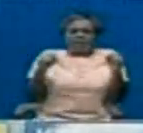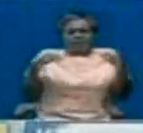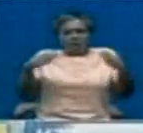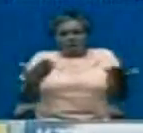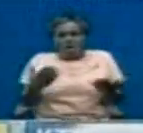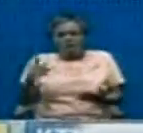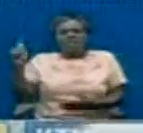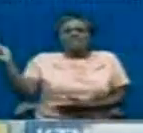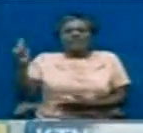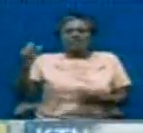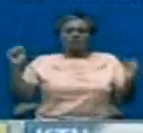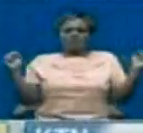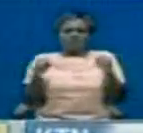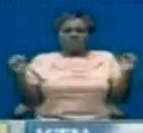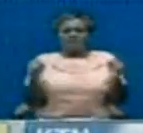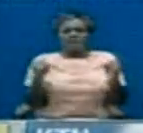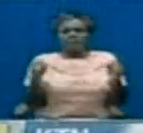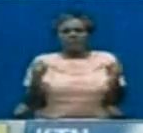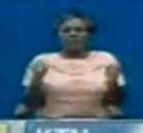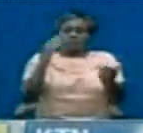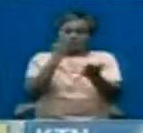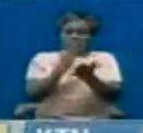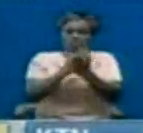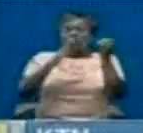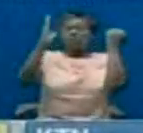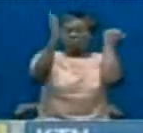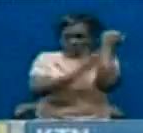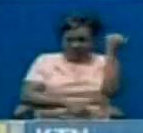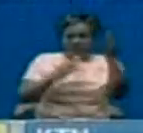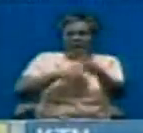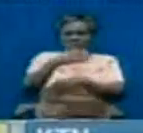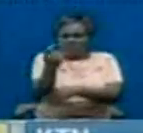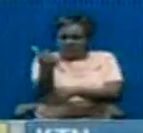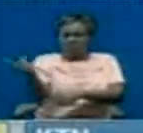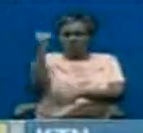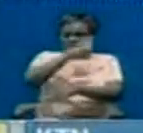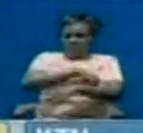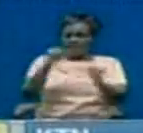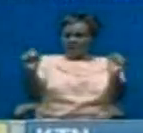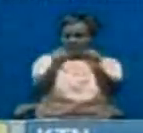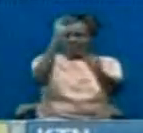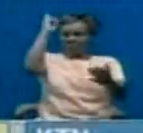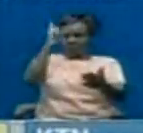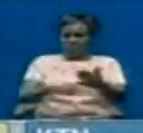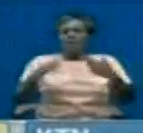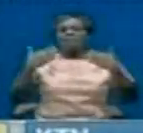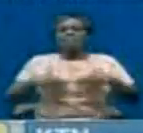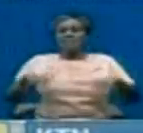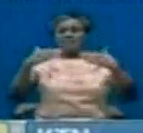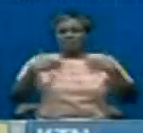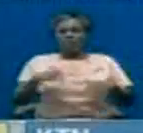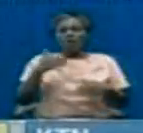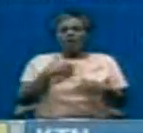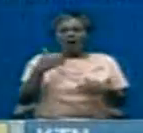the typhoid fever. And it does get worse after a few days. You find that people will have a